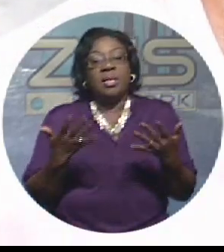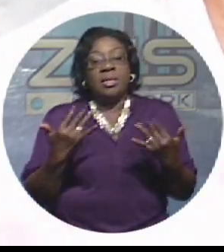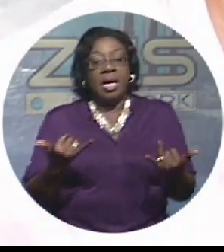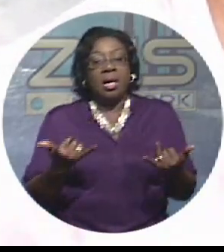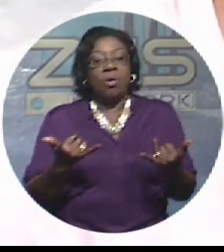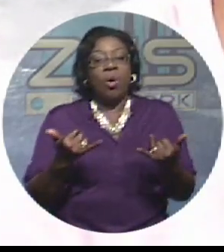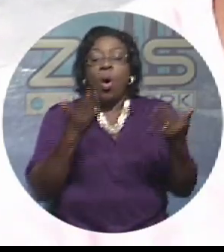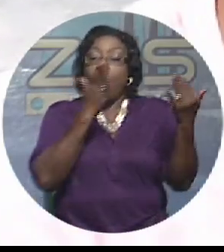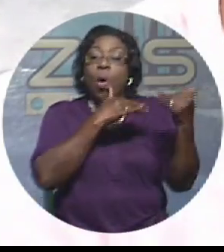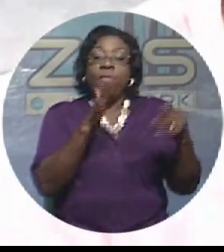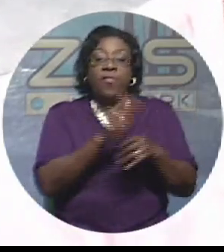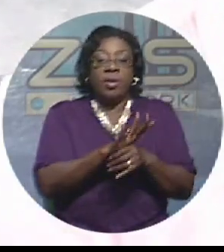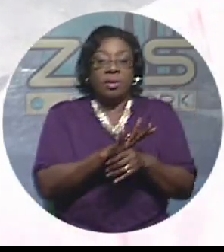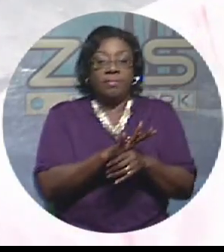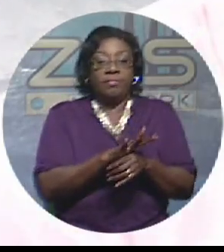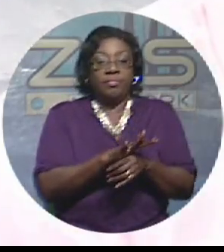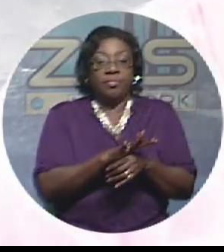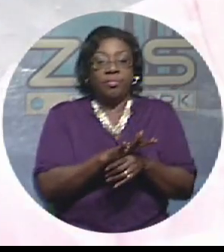Hopeful.